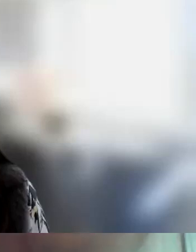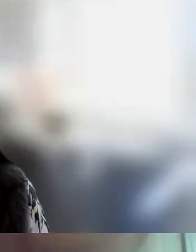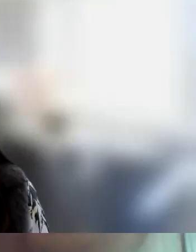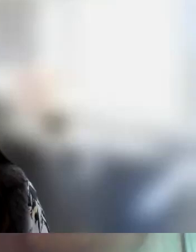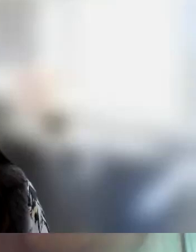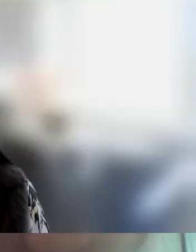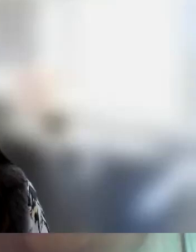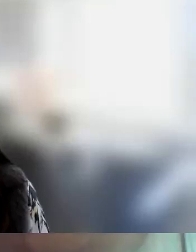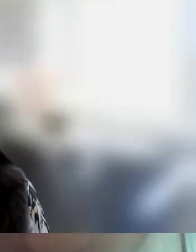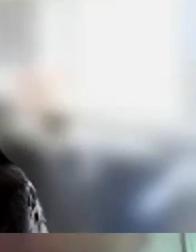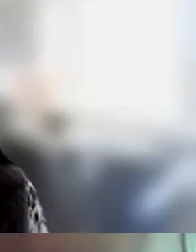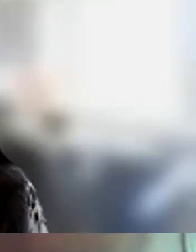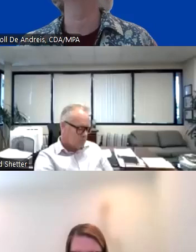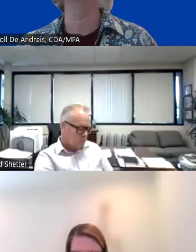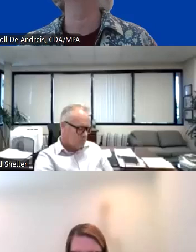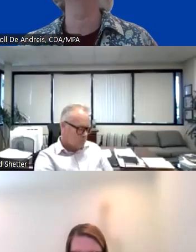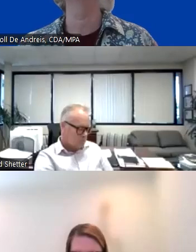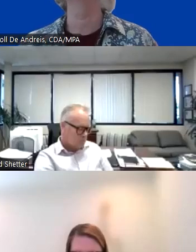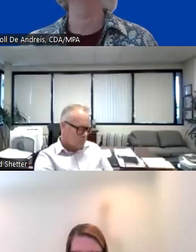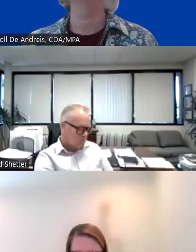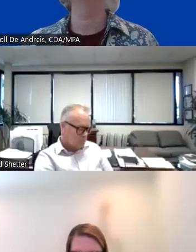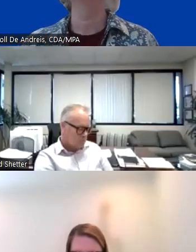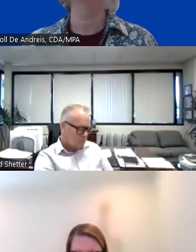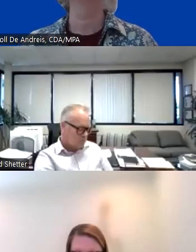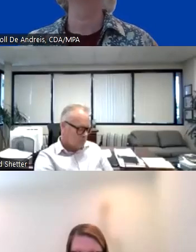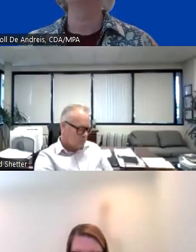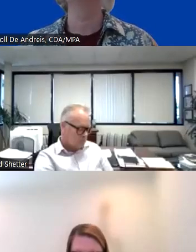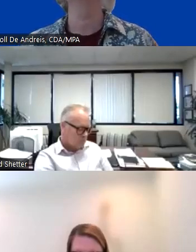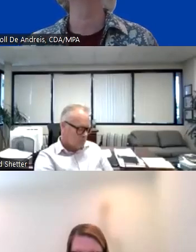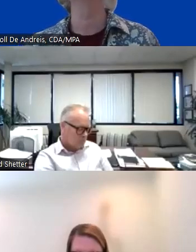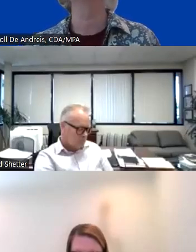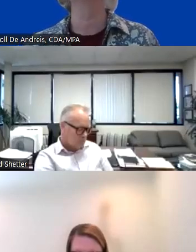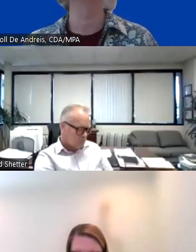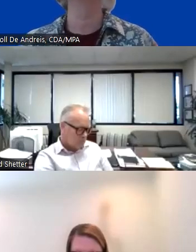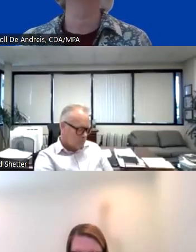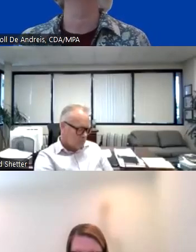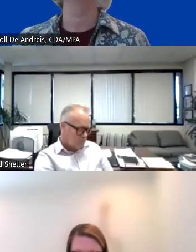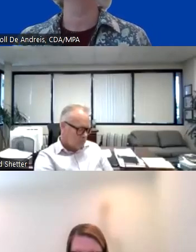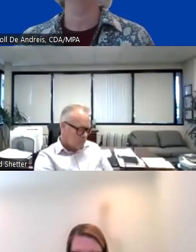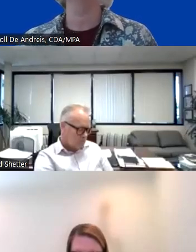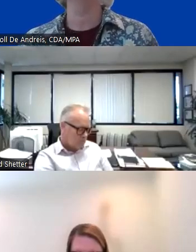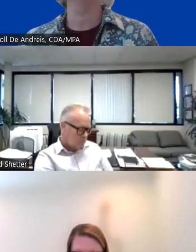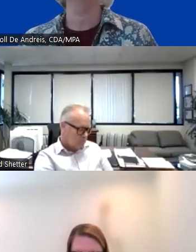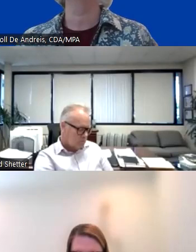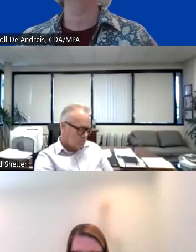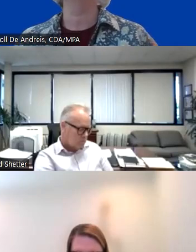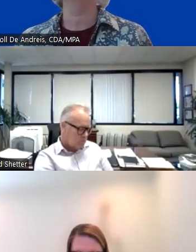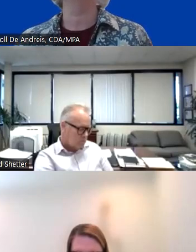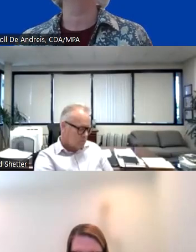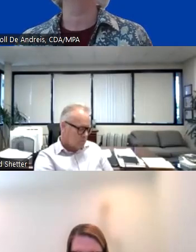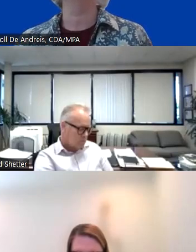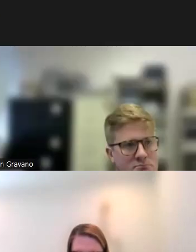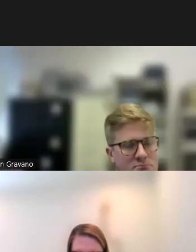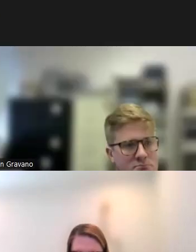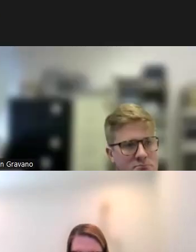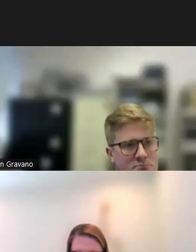cost anything close to the amount that radio, television, even if it's free, you have to, kind of pay to